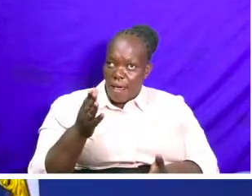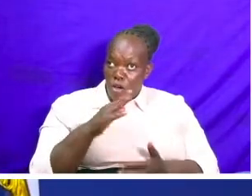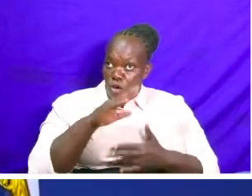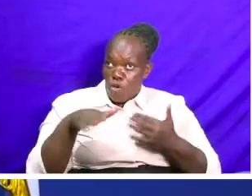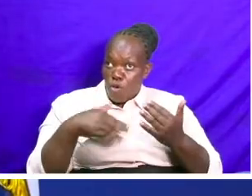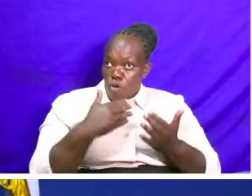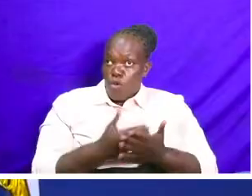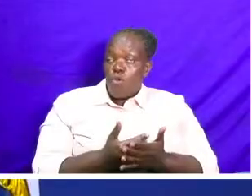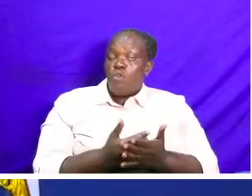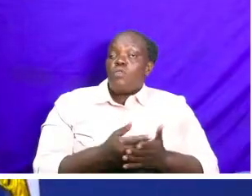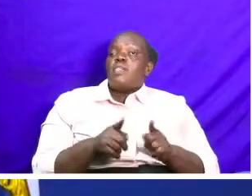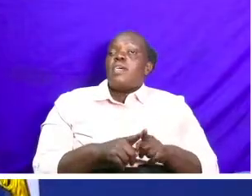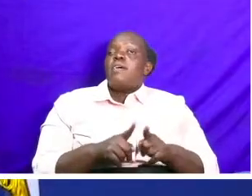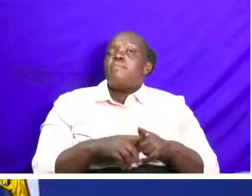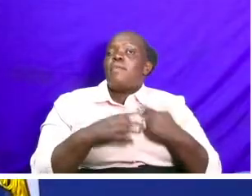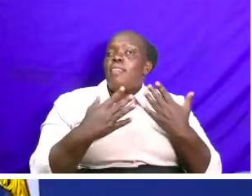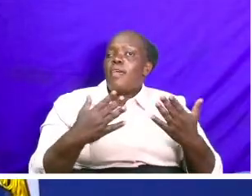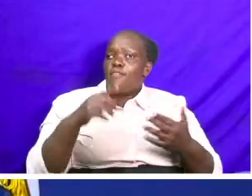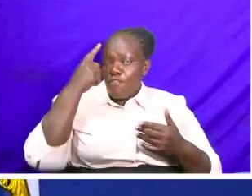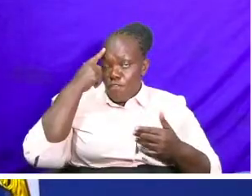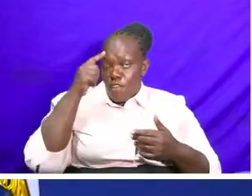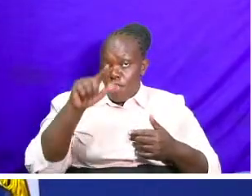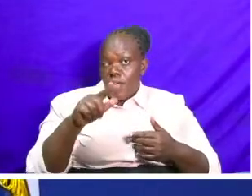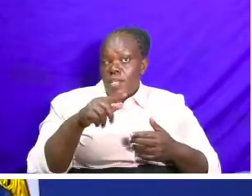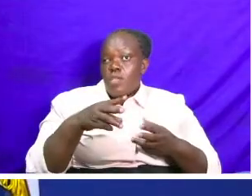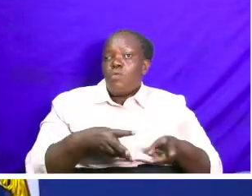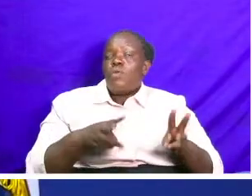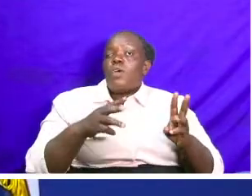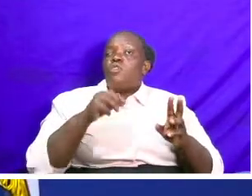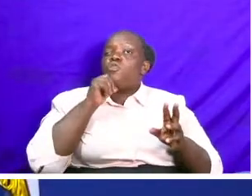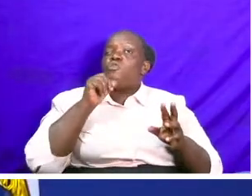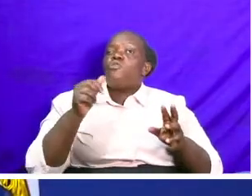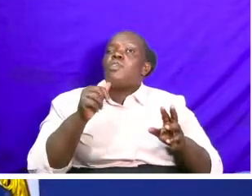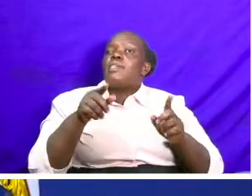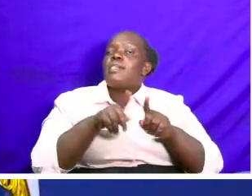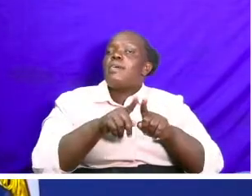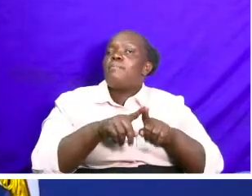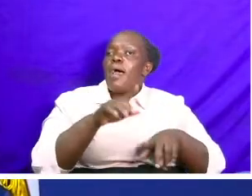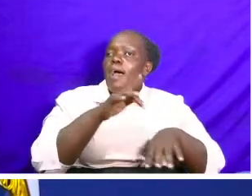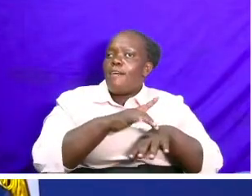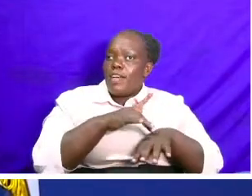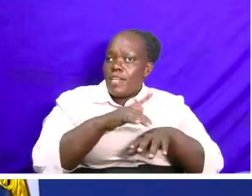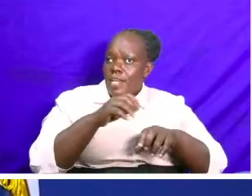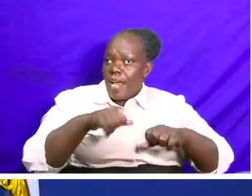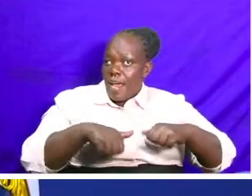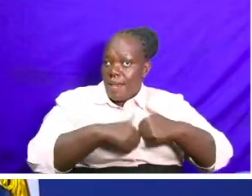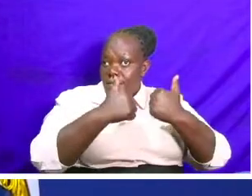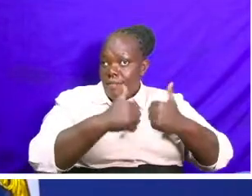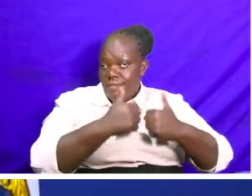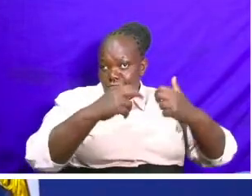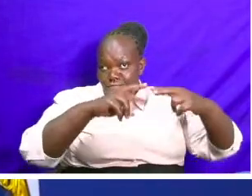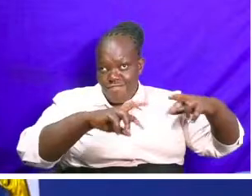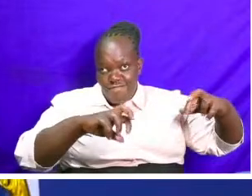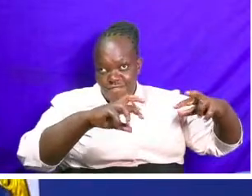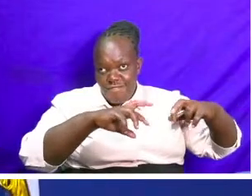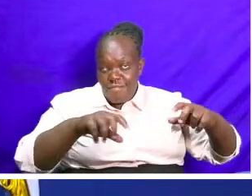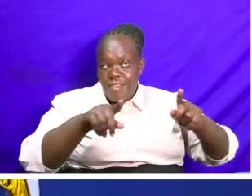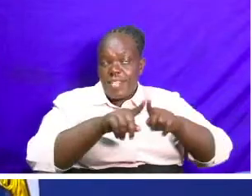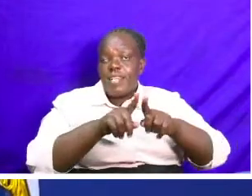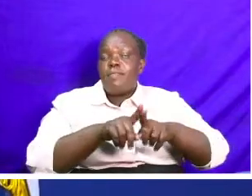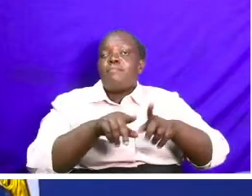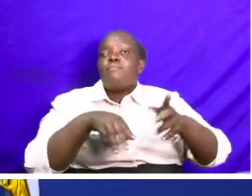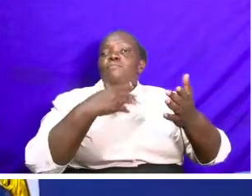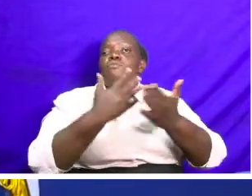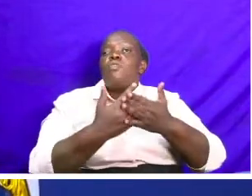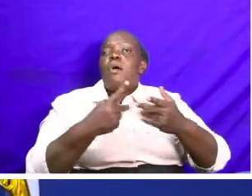or a vitiating factor for that matter. It does not even affect ongoing investigations or prosecution